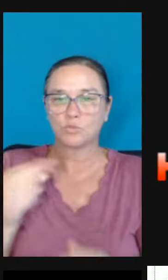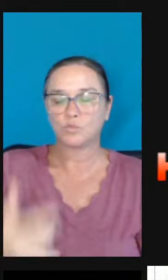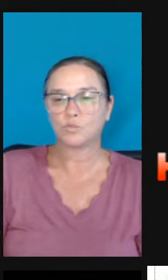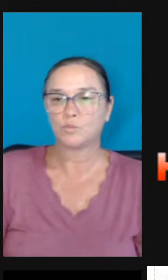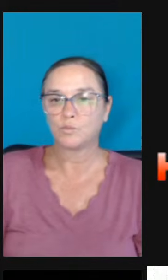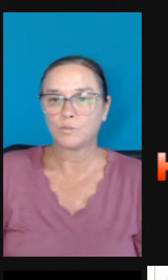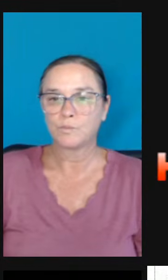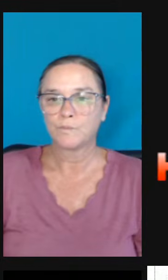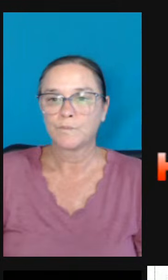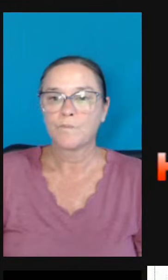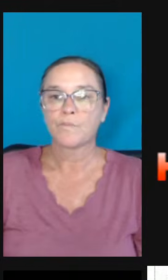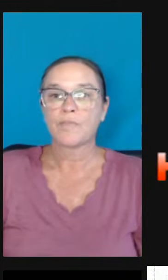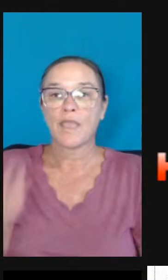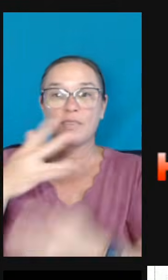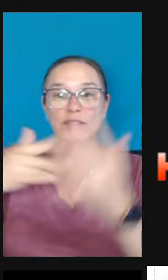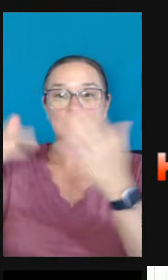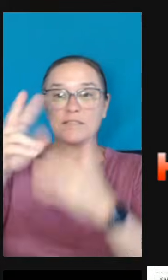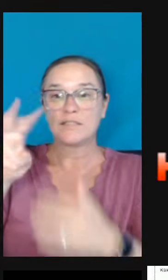At the steam vents,